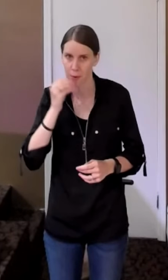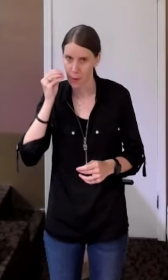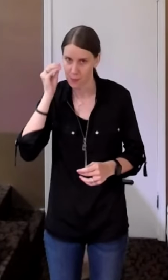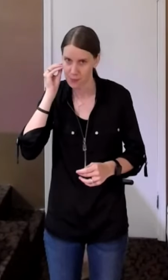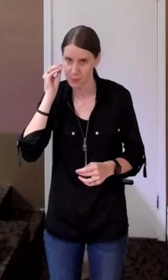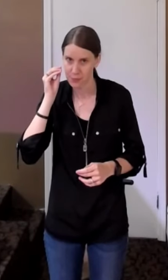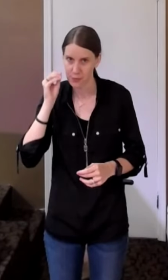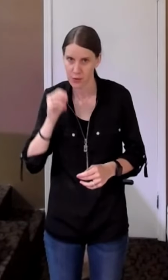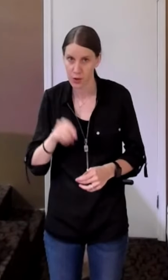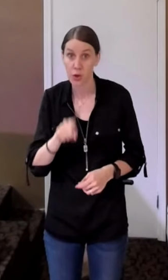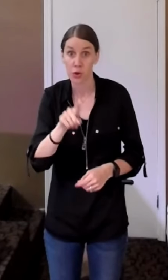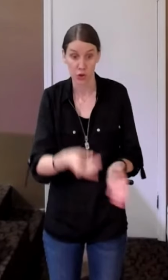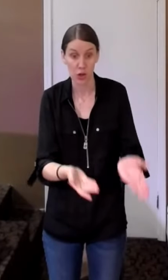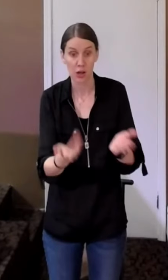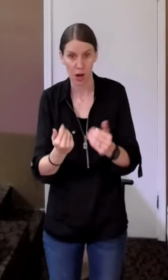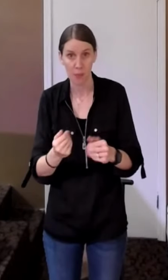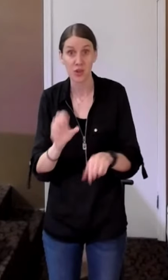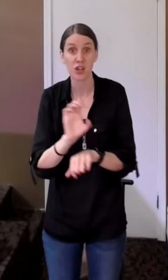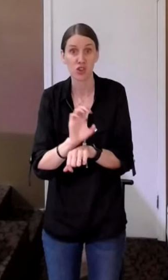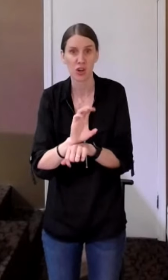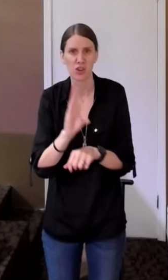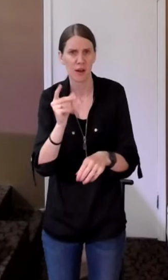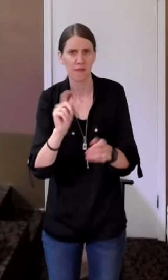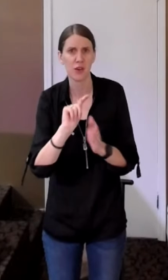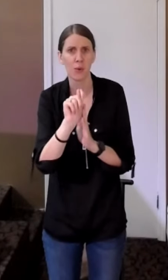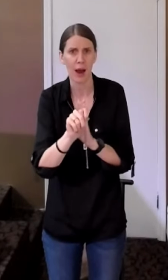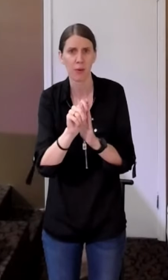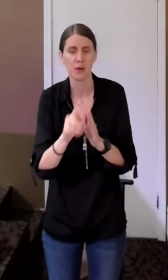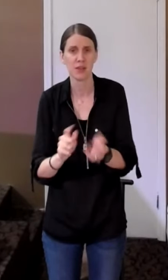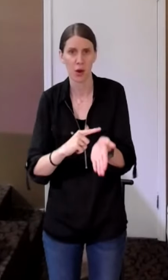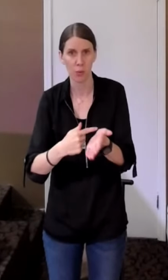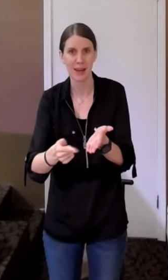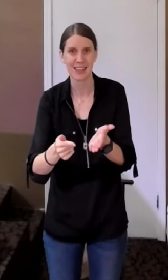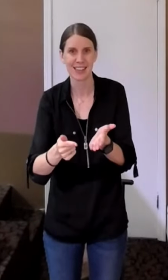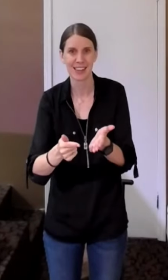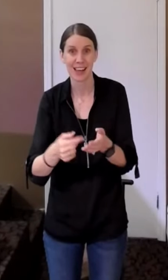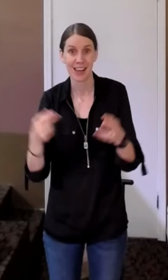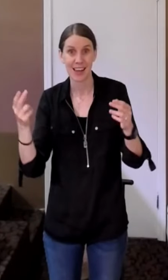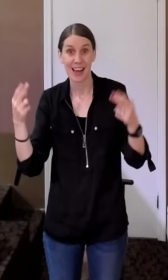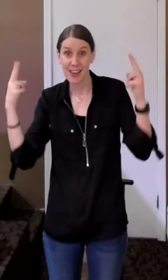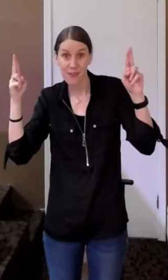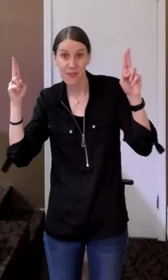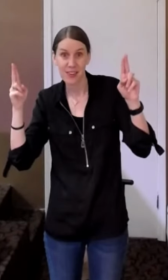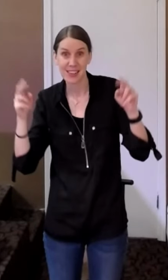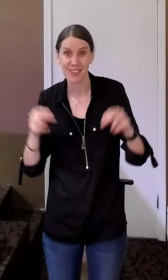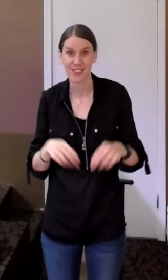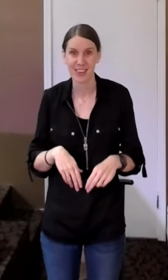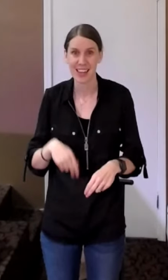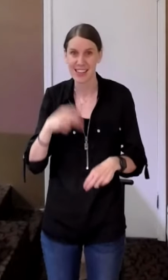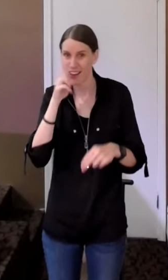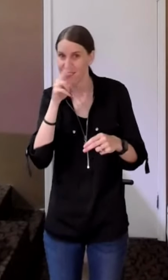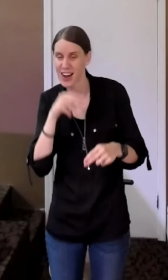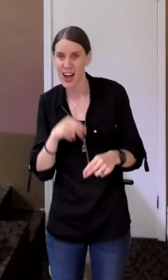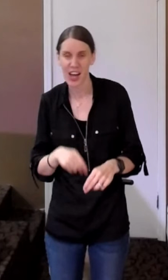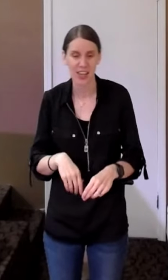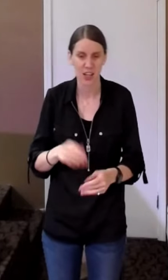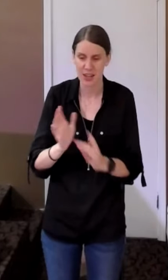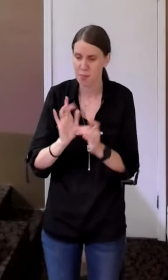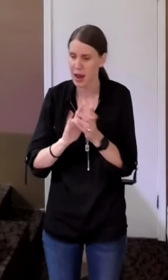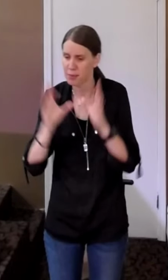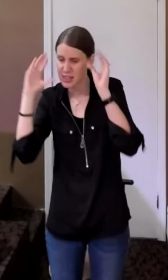You bring your children to church for a couple of hours a week, and they get some fun, and they get some scripture, and they get some good teaching, and that